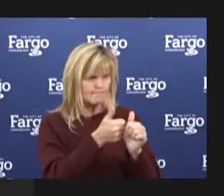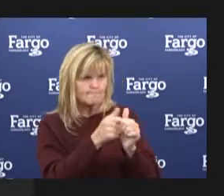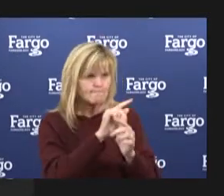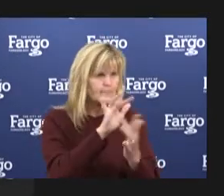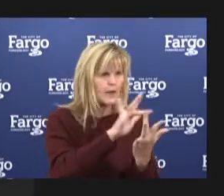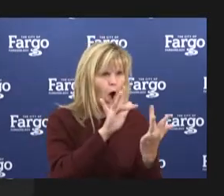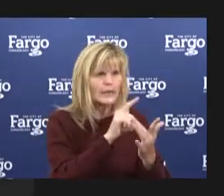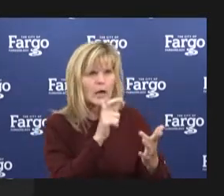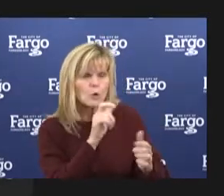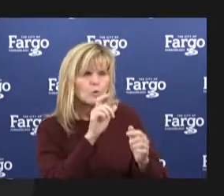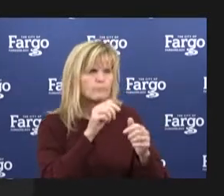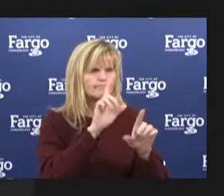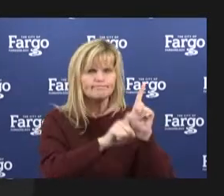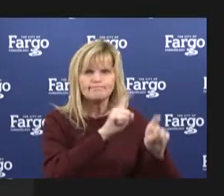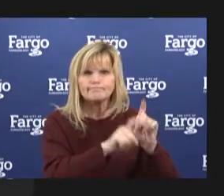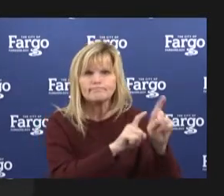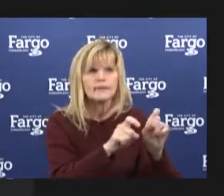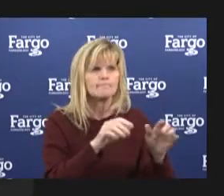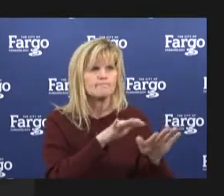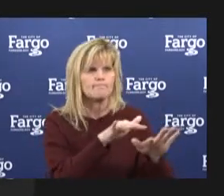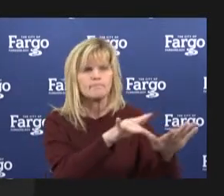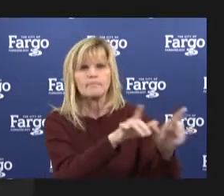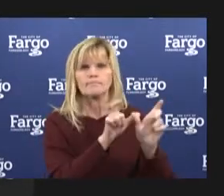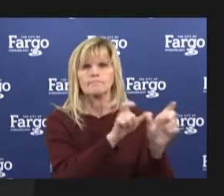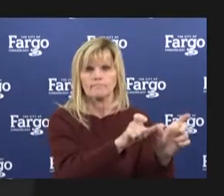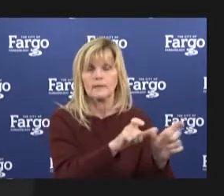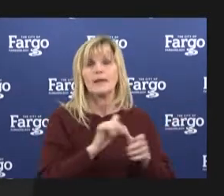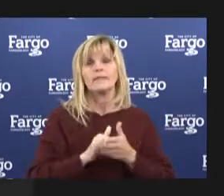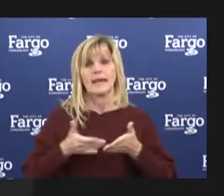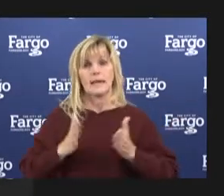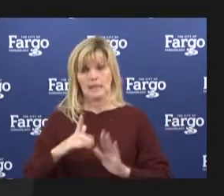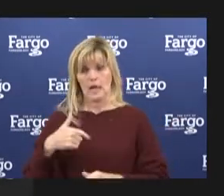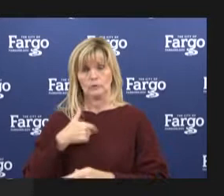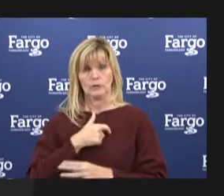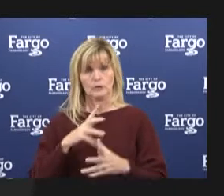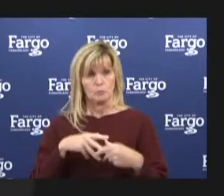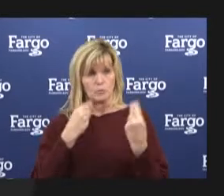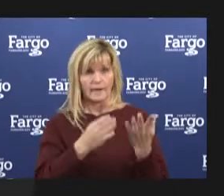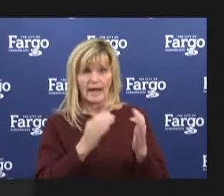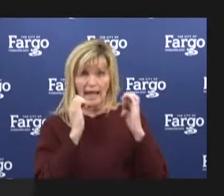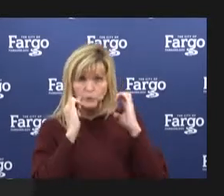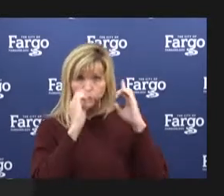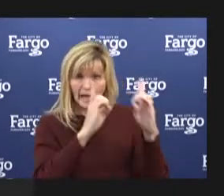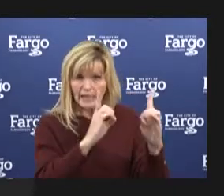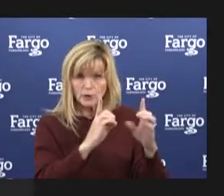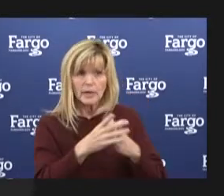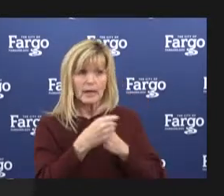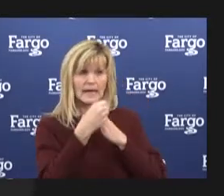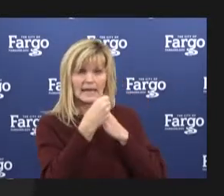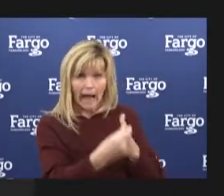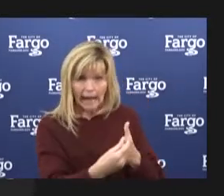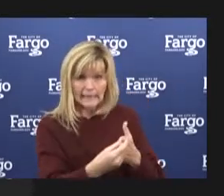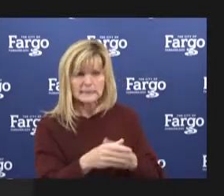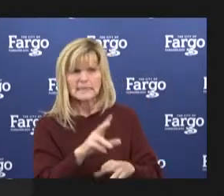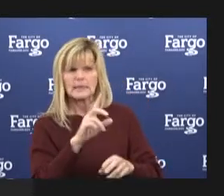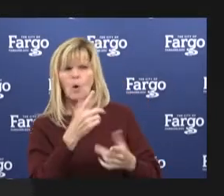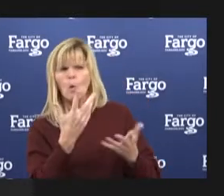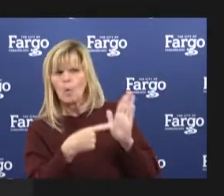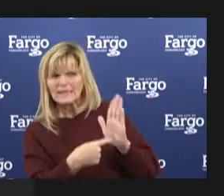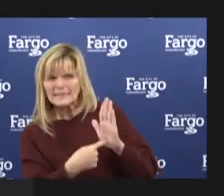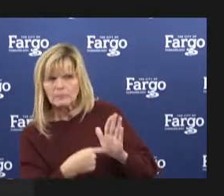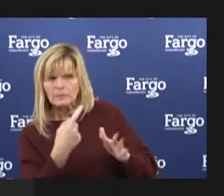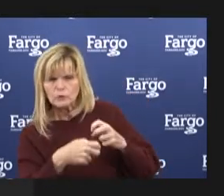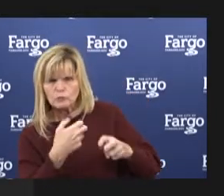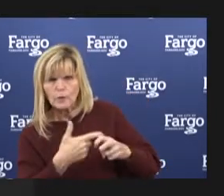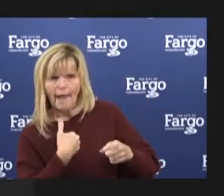their isolation and quarantine periods. This allows us to provide education and guidance along with symptom monitoring,